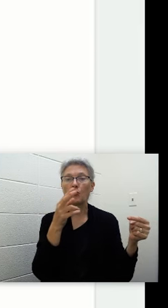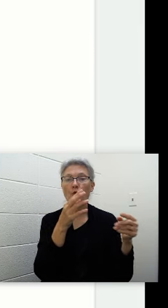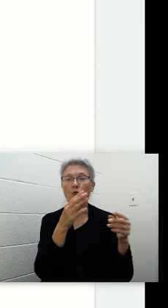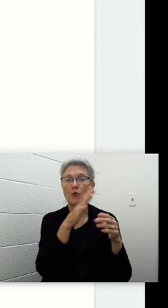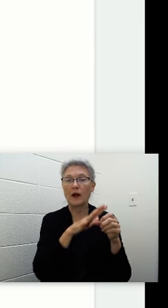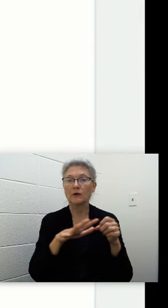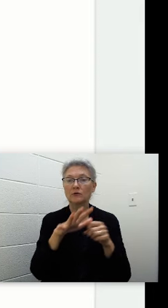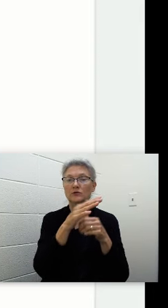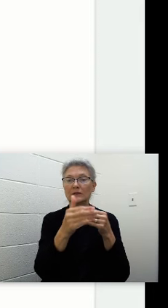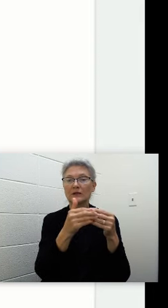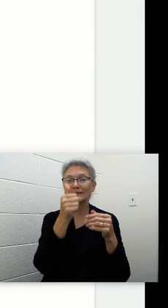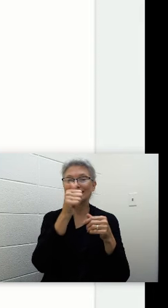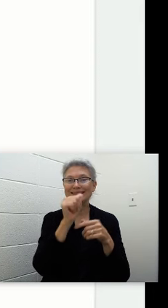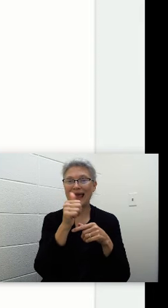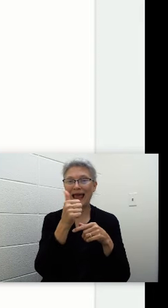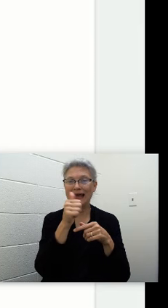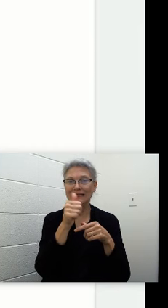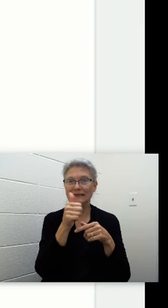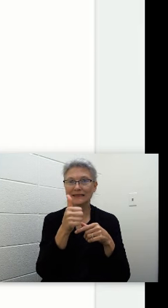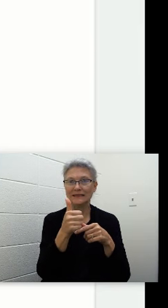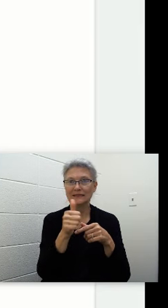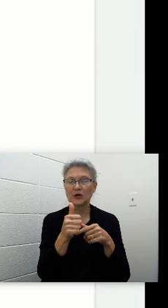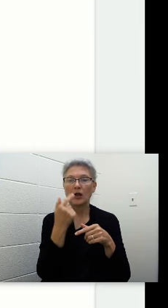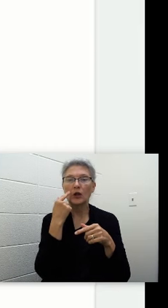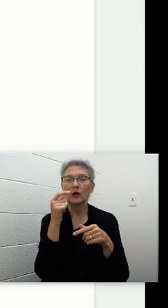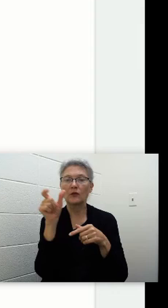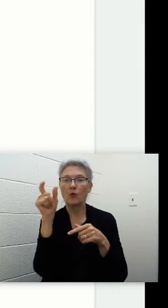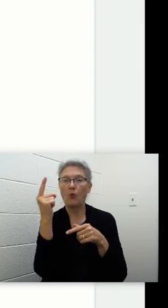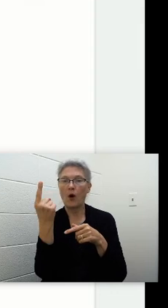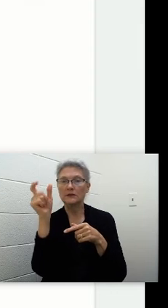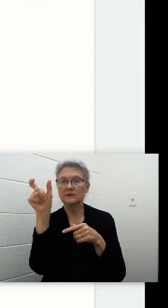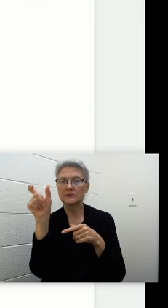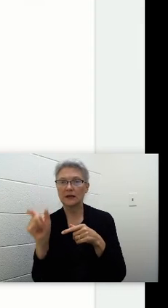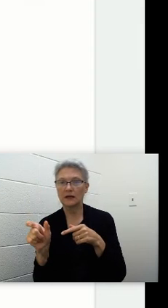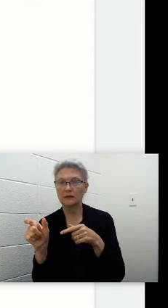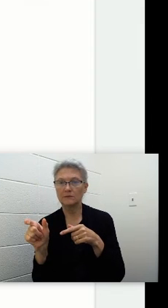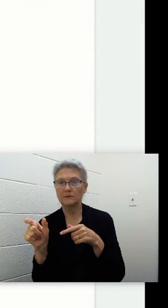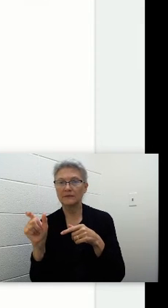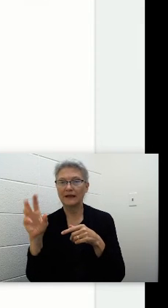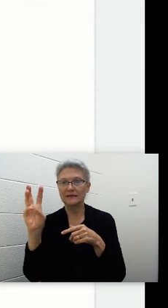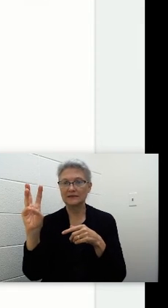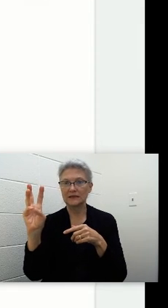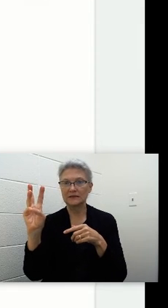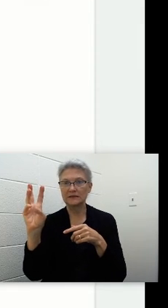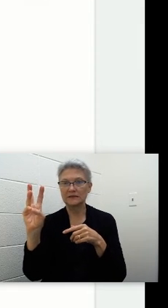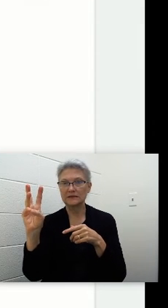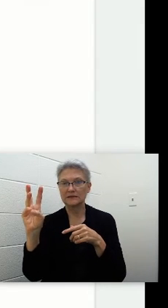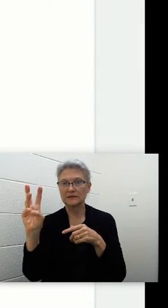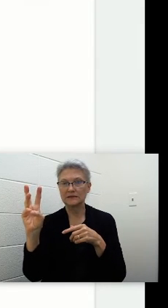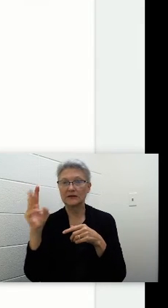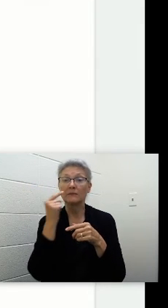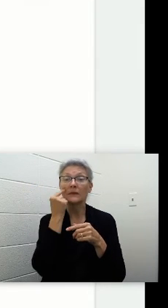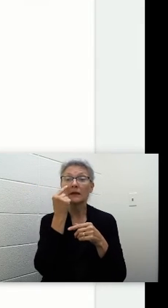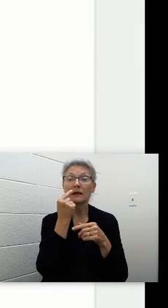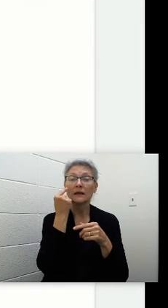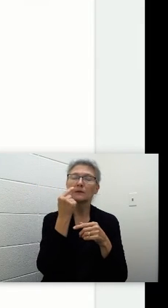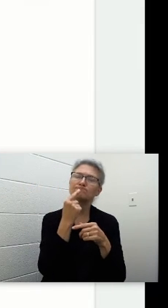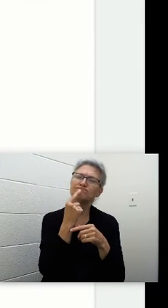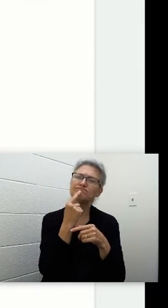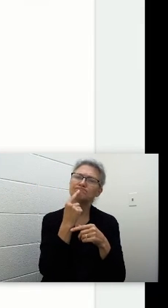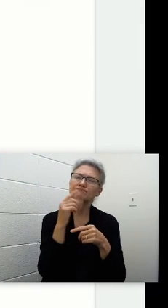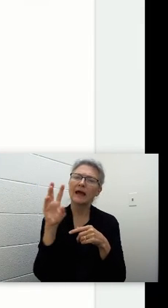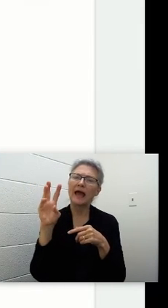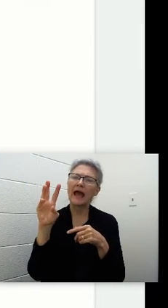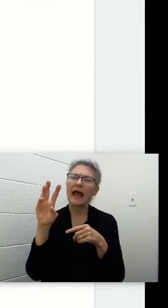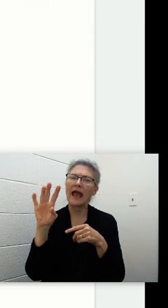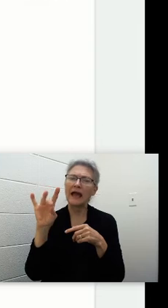10. So I would look at my ones column, that number 6. So if I'm thinking,